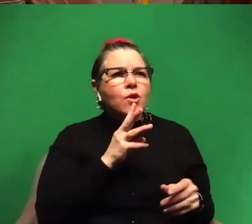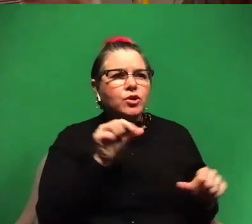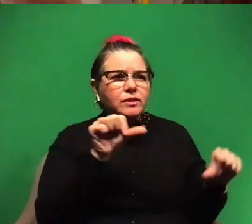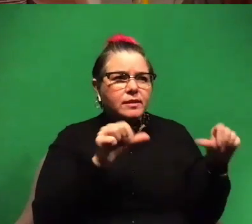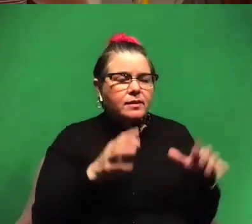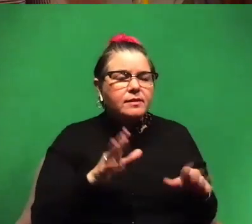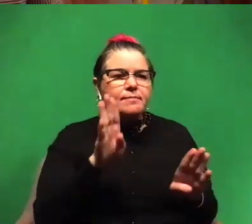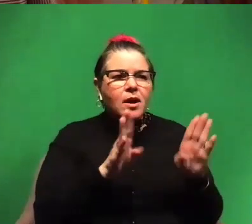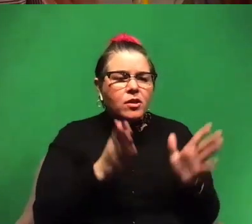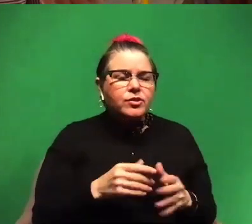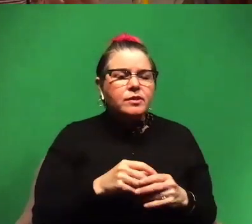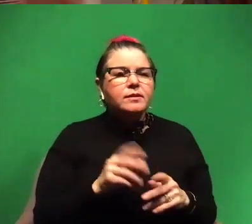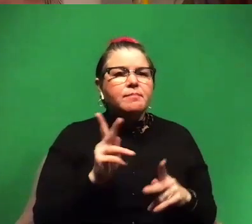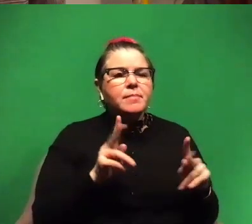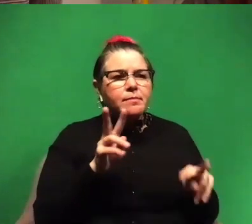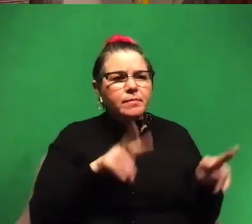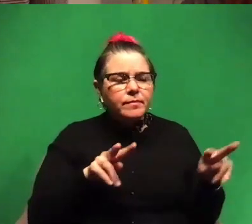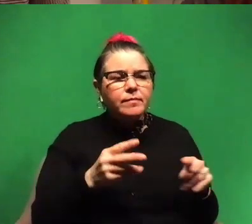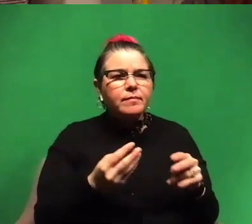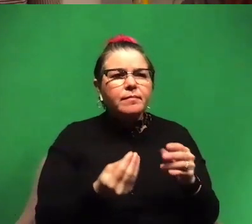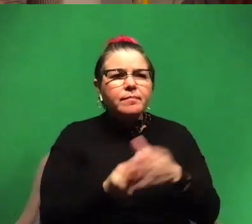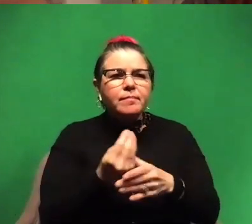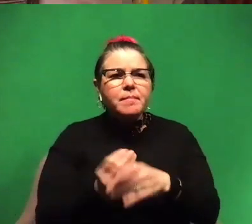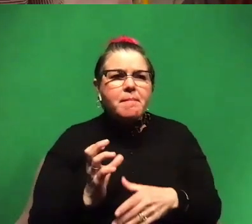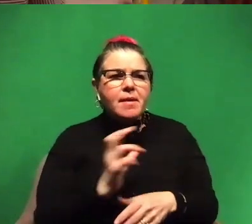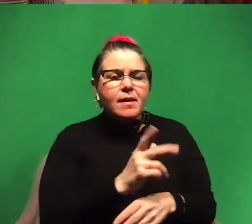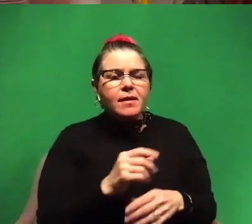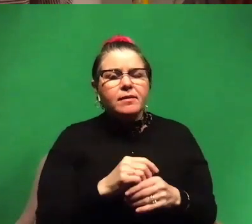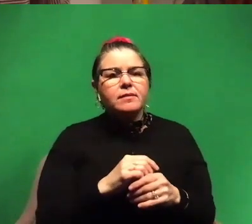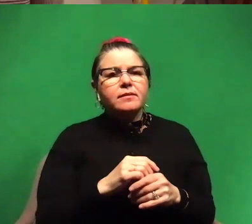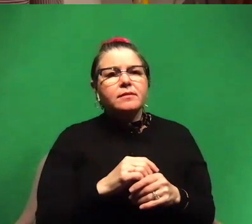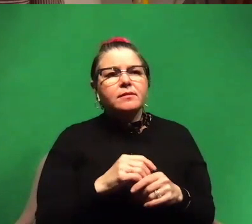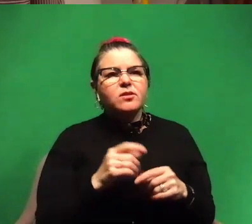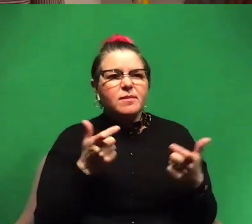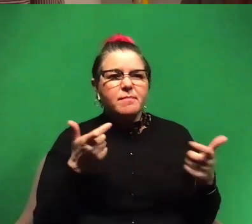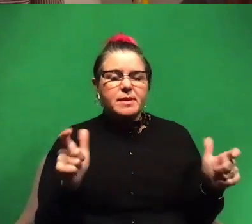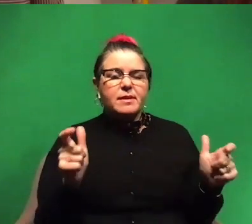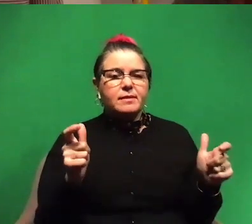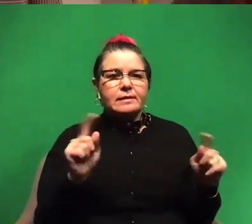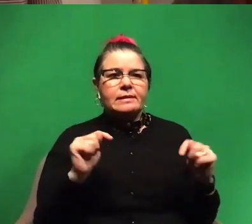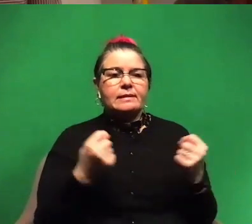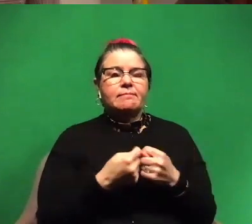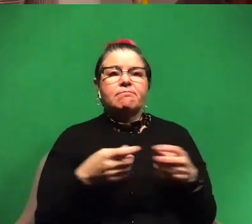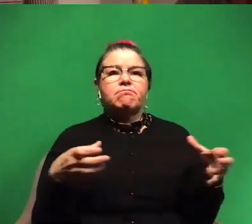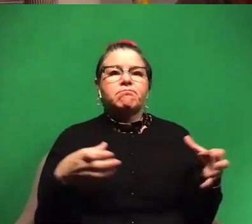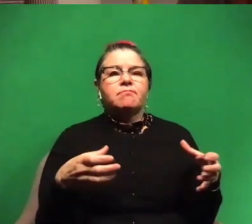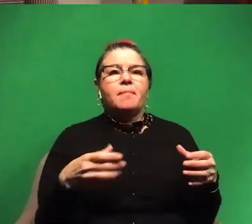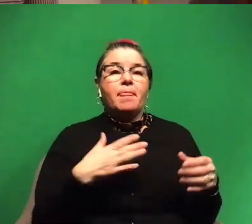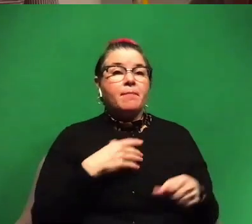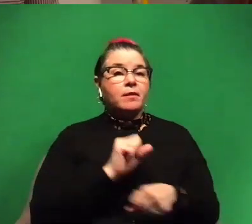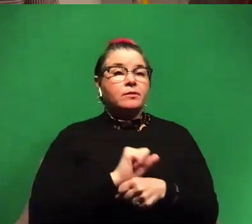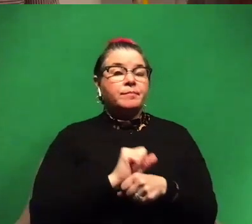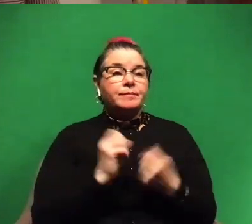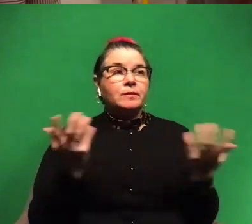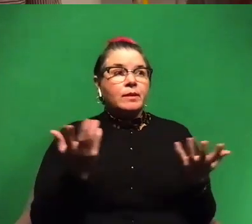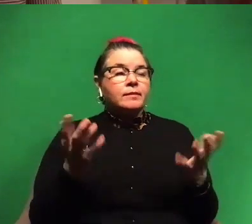scientists, biologists, people looking at revegetation. So it's a really big team. And my job is